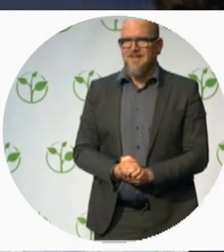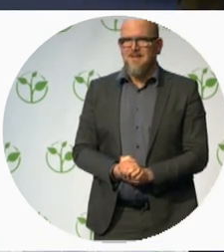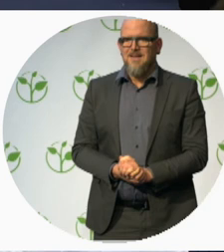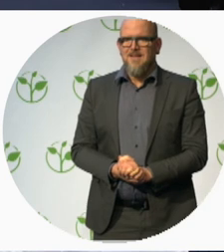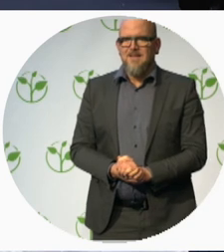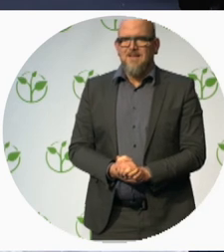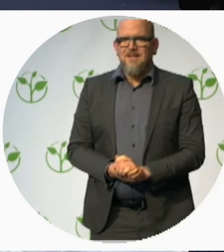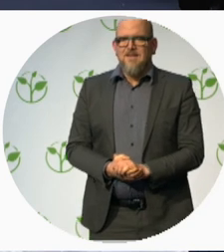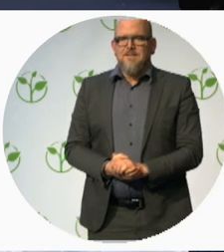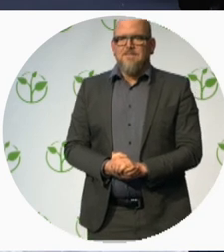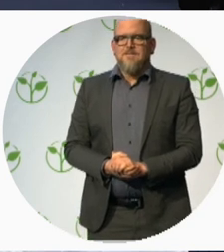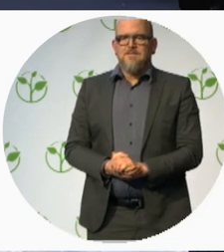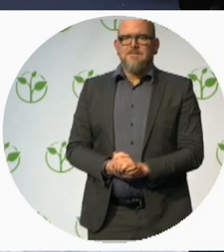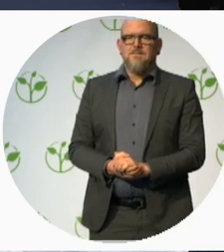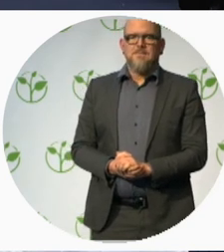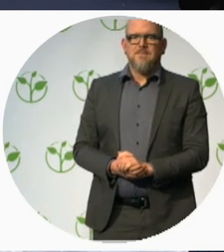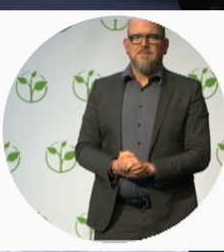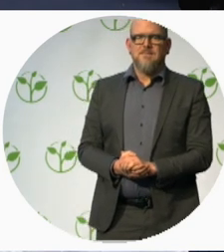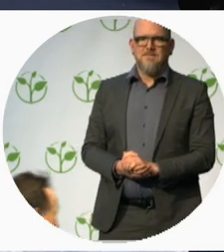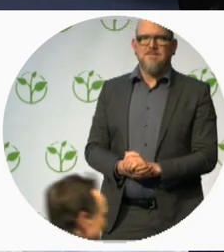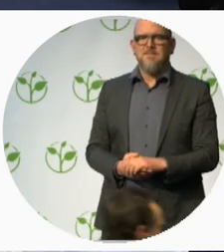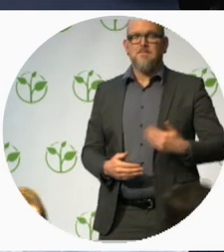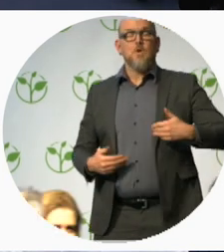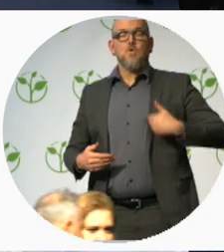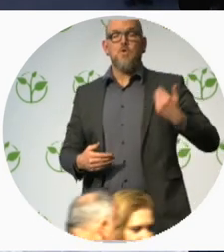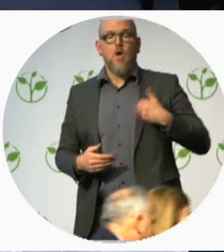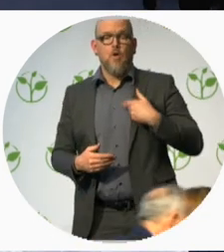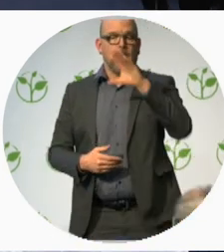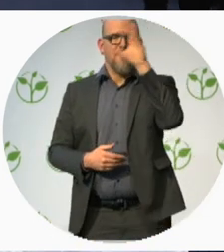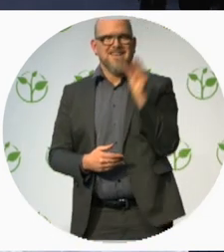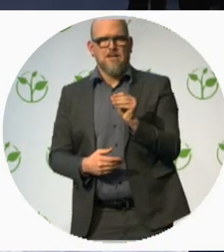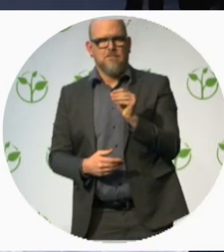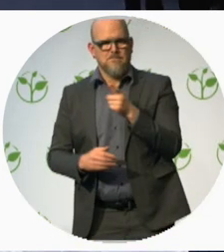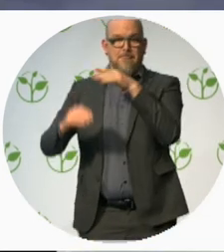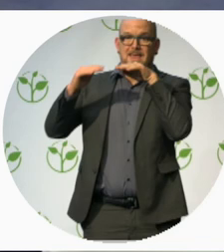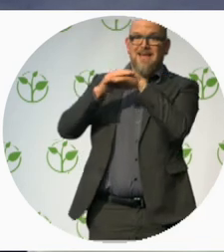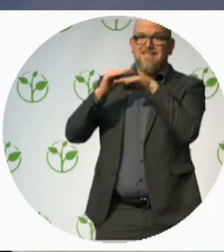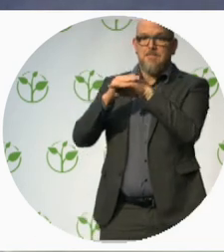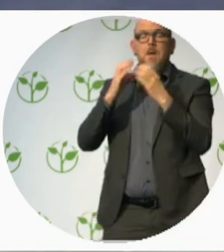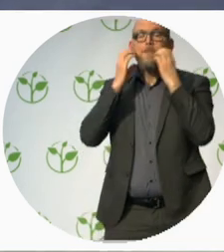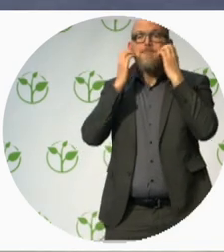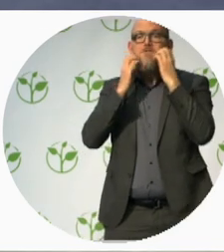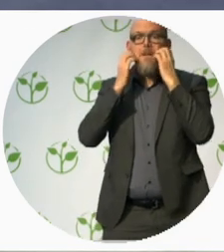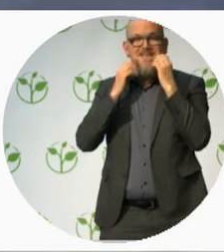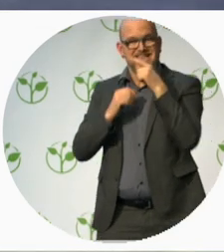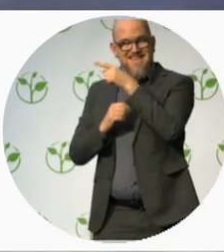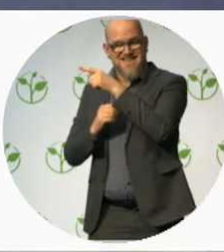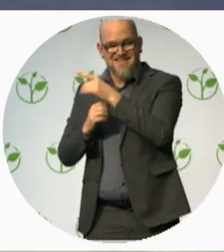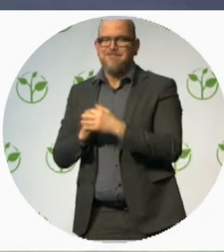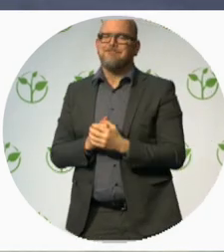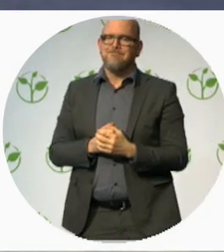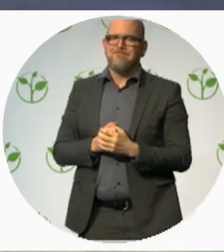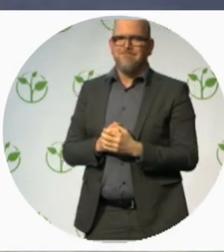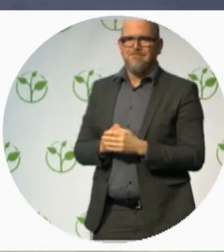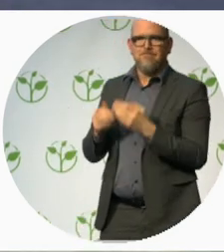Congratulations to Young Africa from Mozambique. Young Africa is a confederation of independently, locally registered,